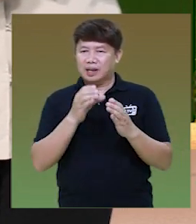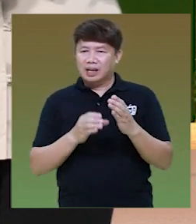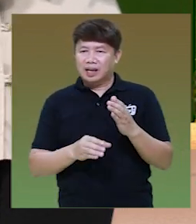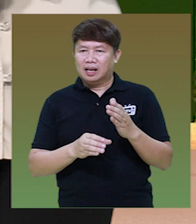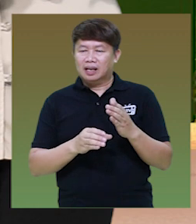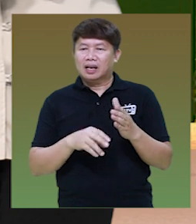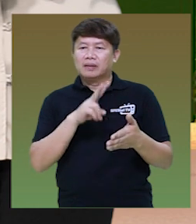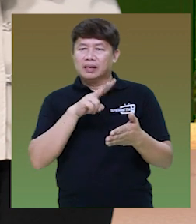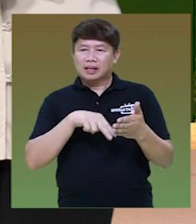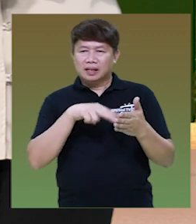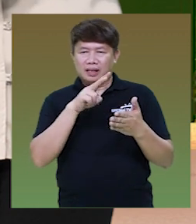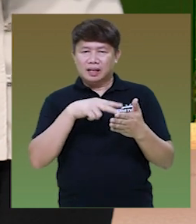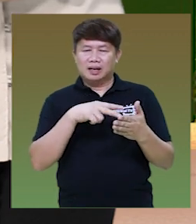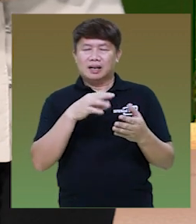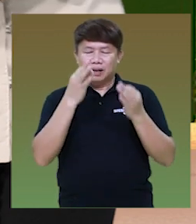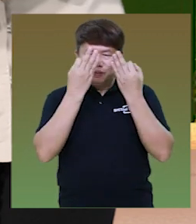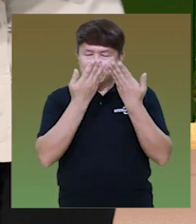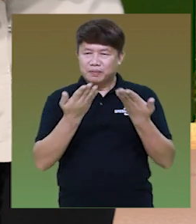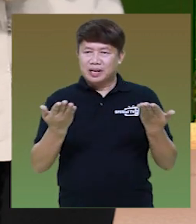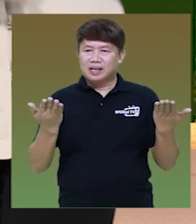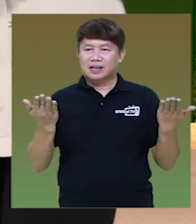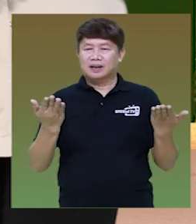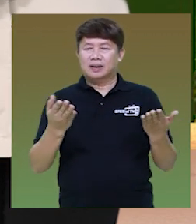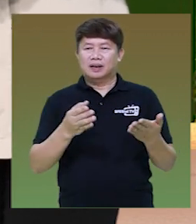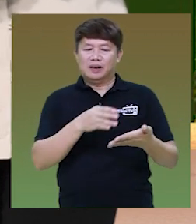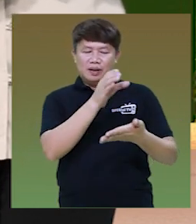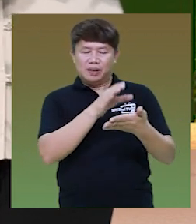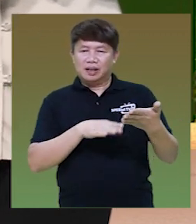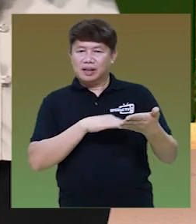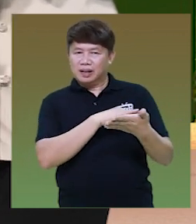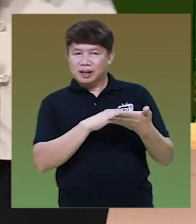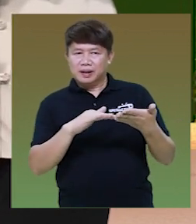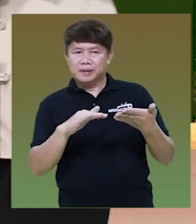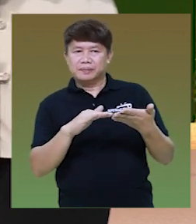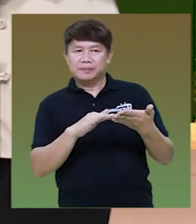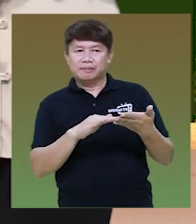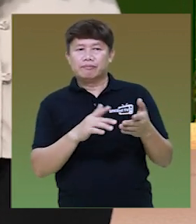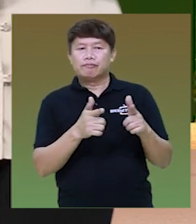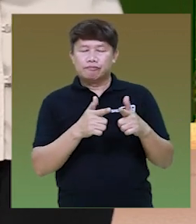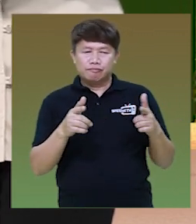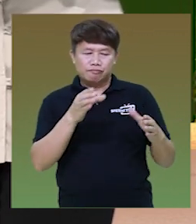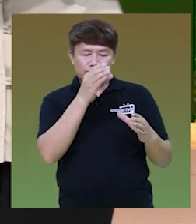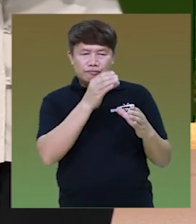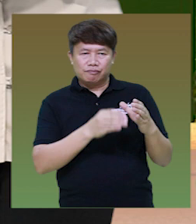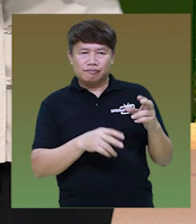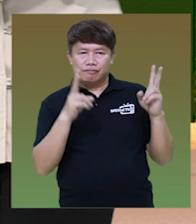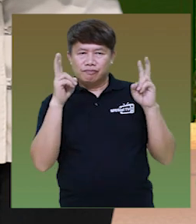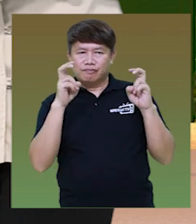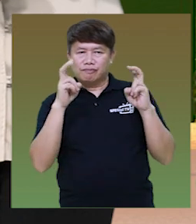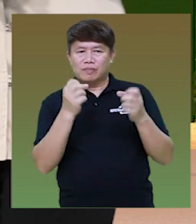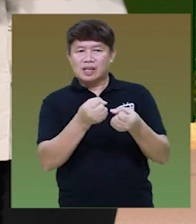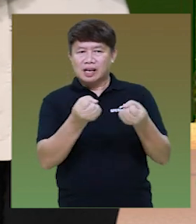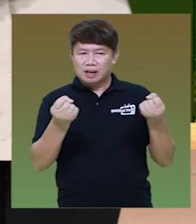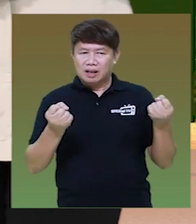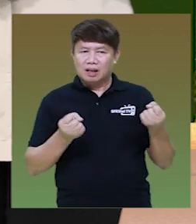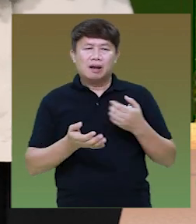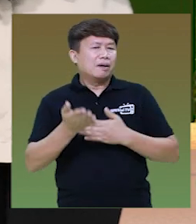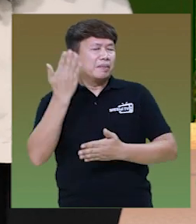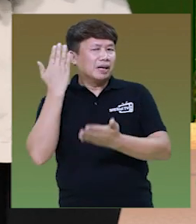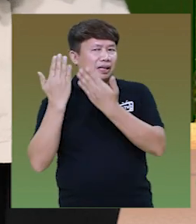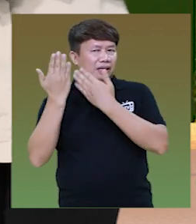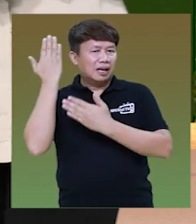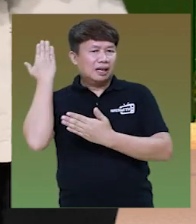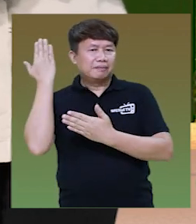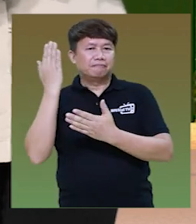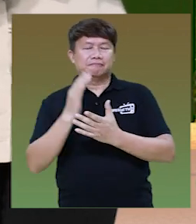chart. The title, The Enormous Carrot. Setting, Once